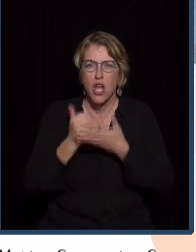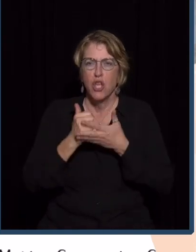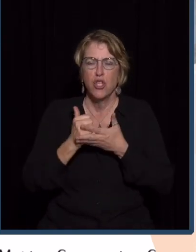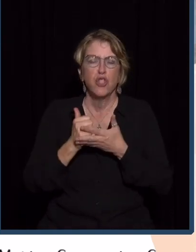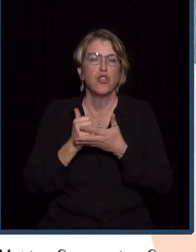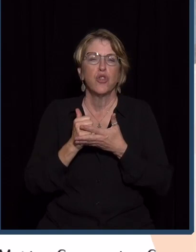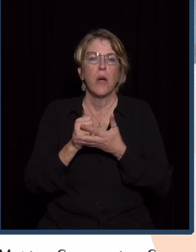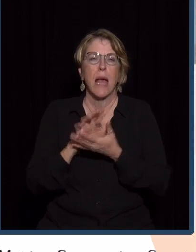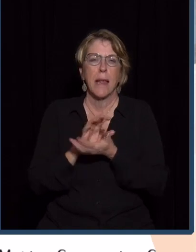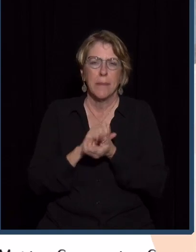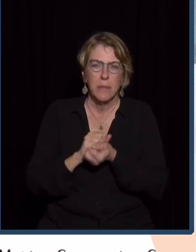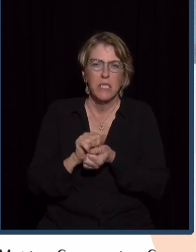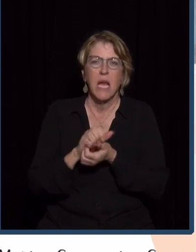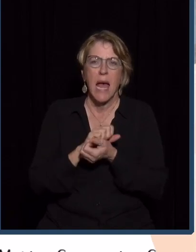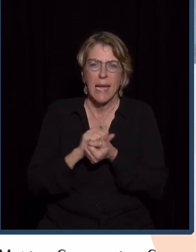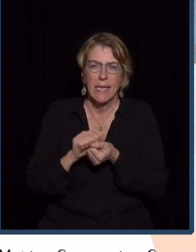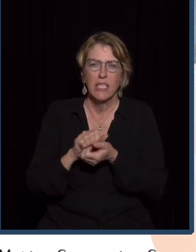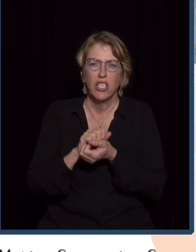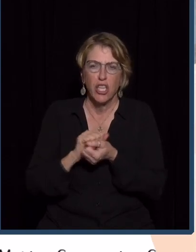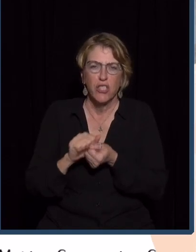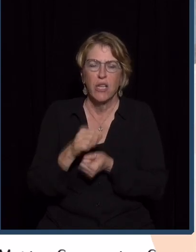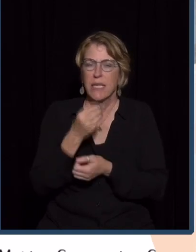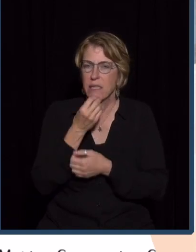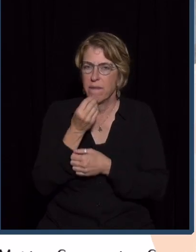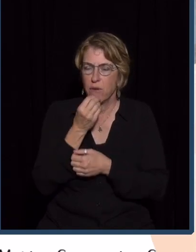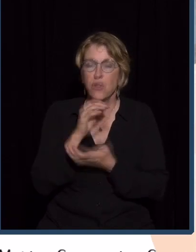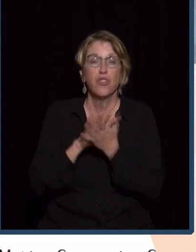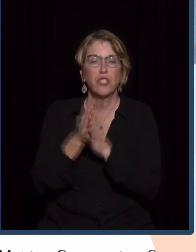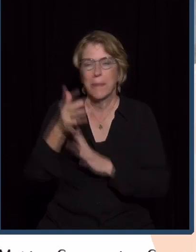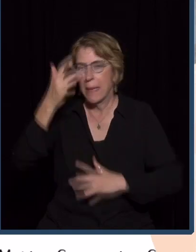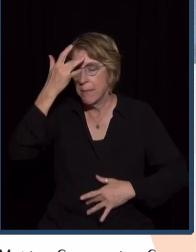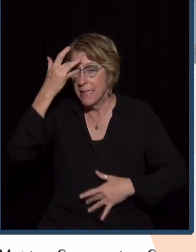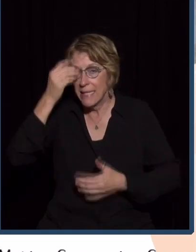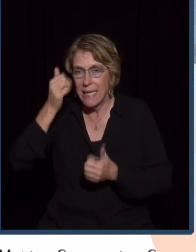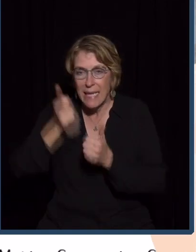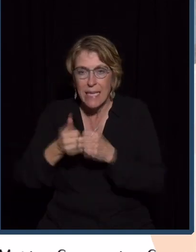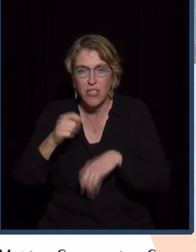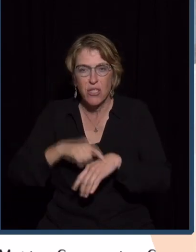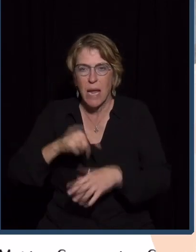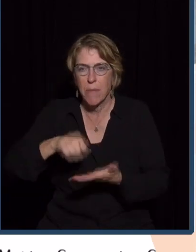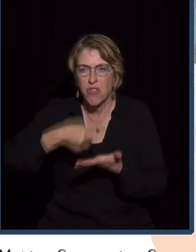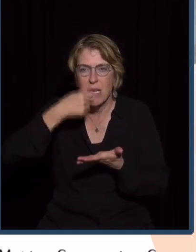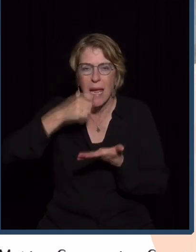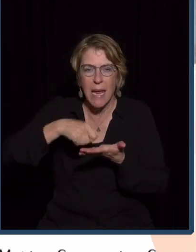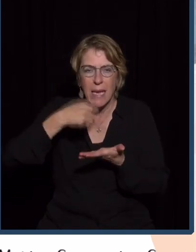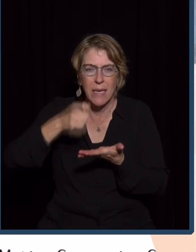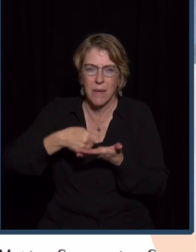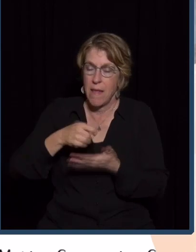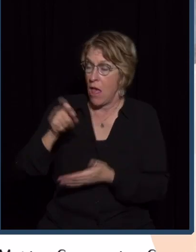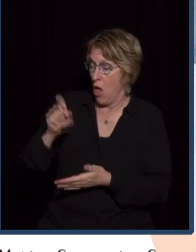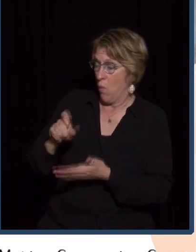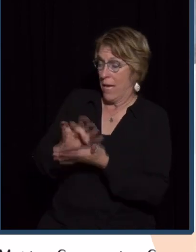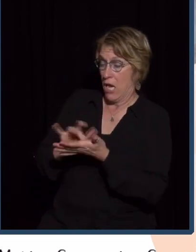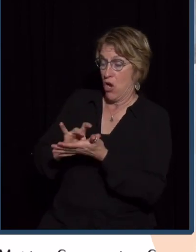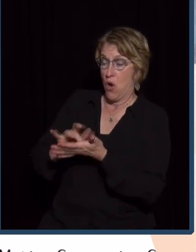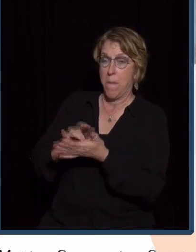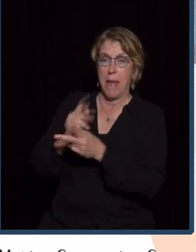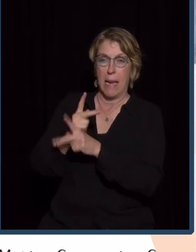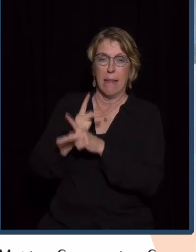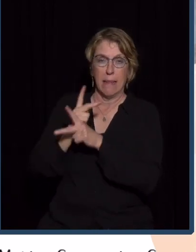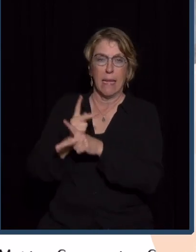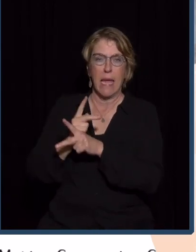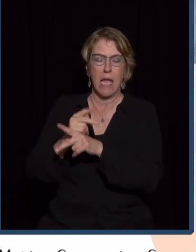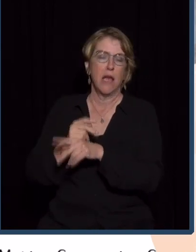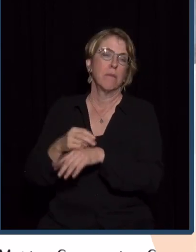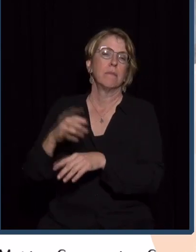would automatically just get sick every time she ate. I needed to explain to her that we needed to get her medical care and the